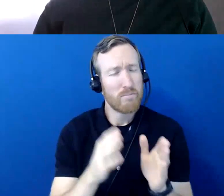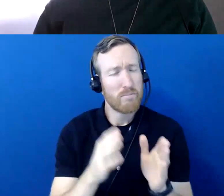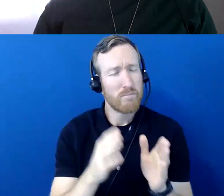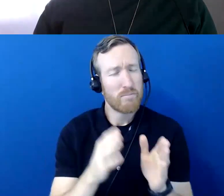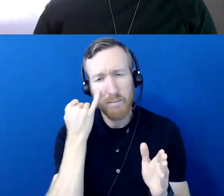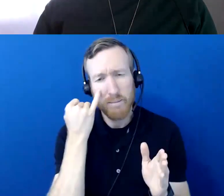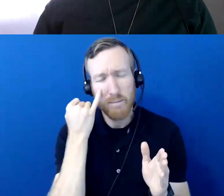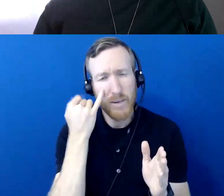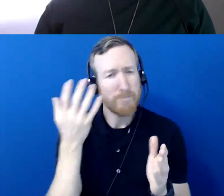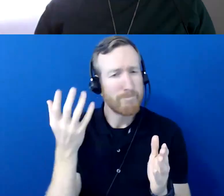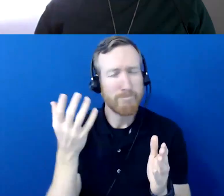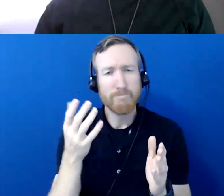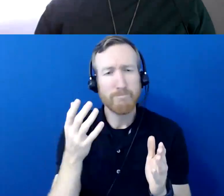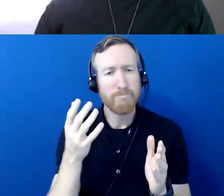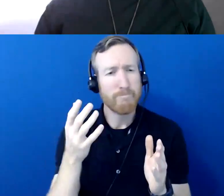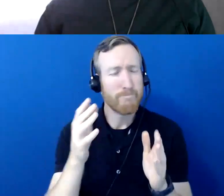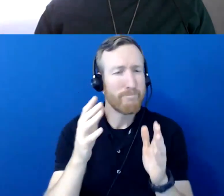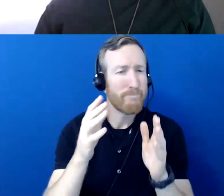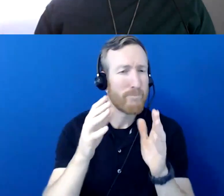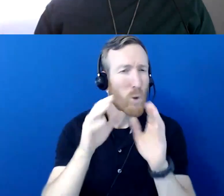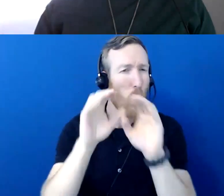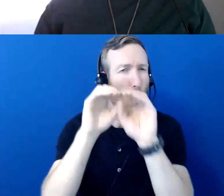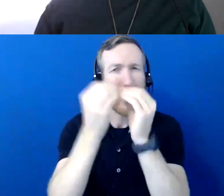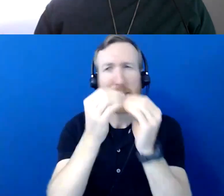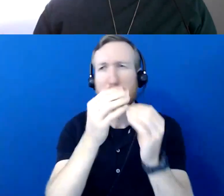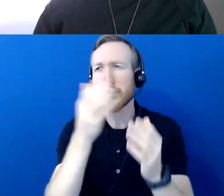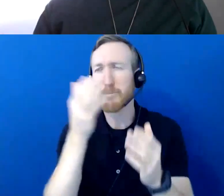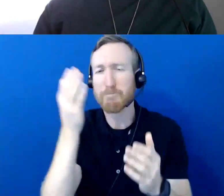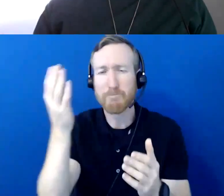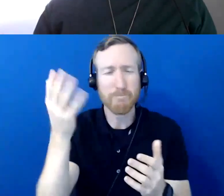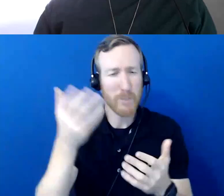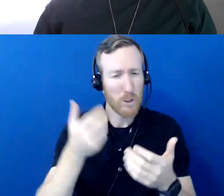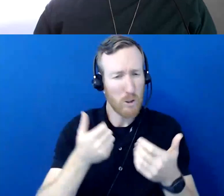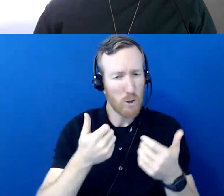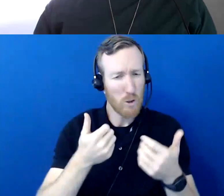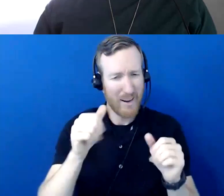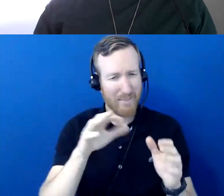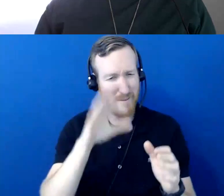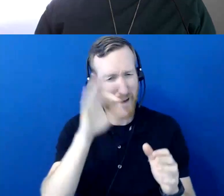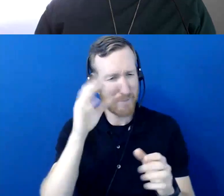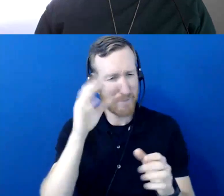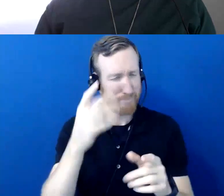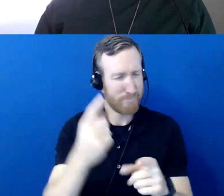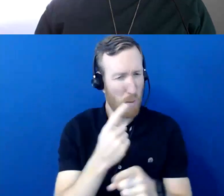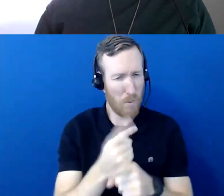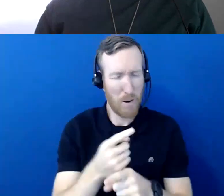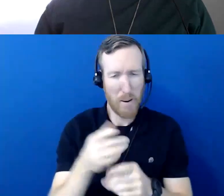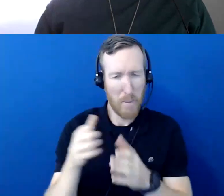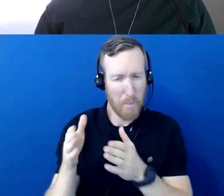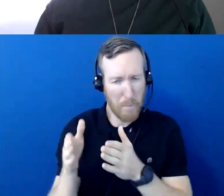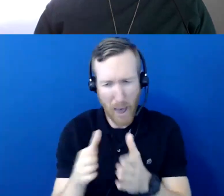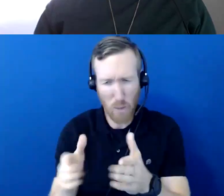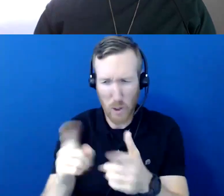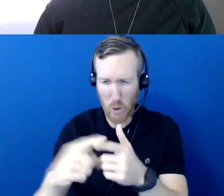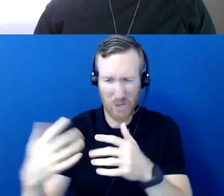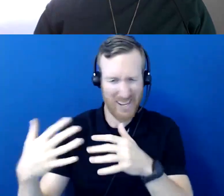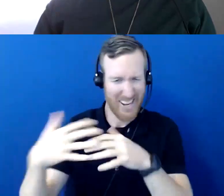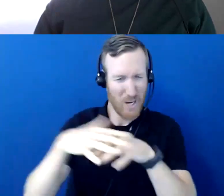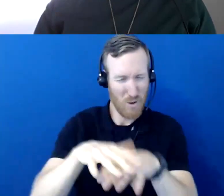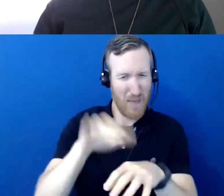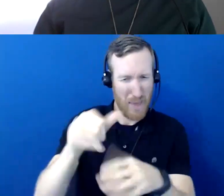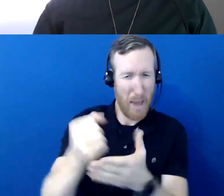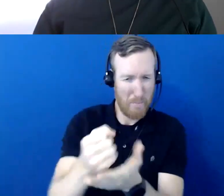organization is trying to find a pathway for integrating the passport into